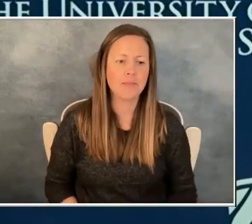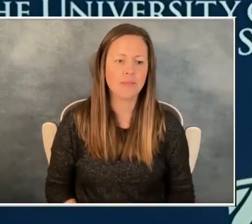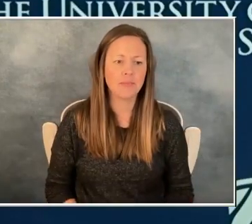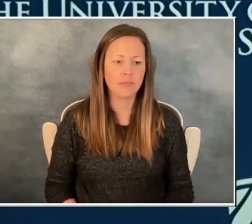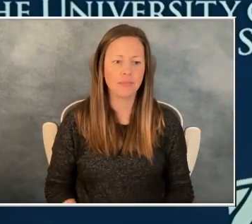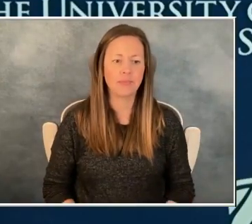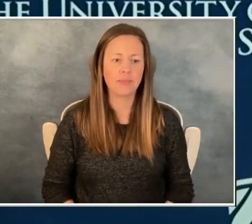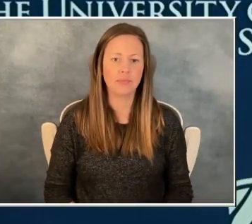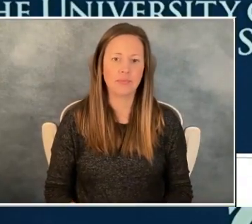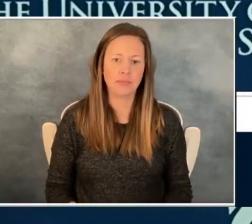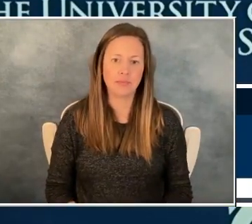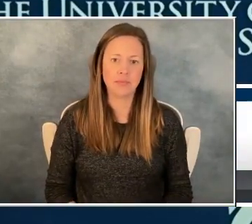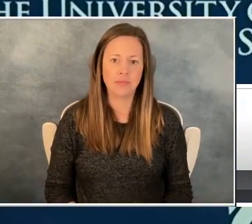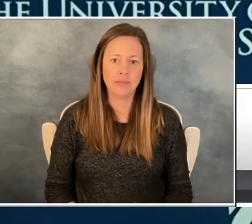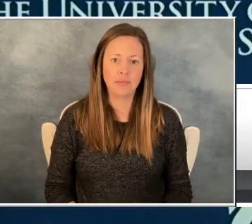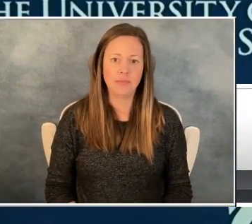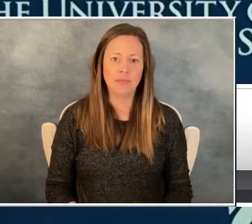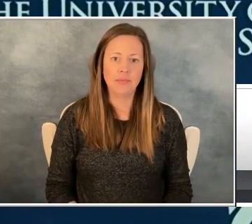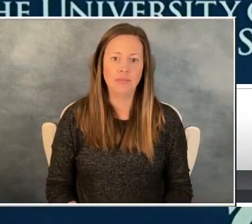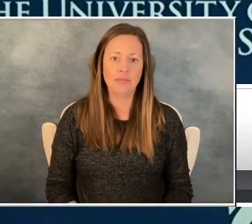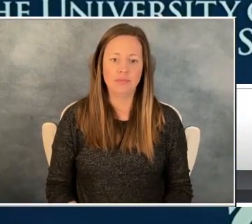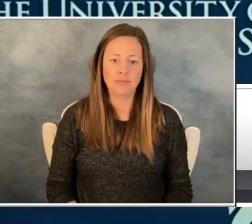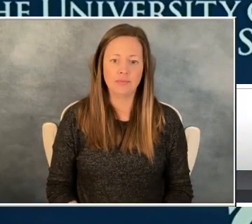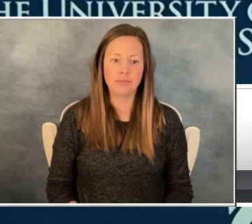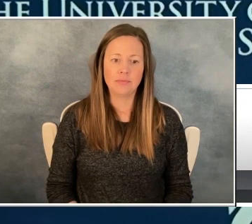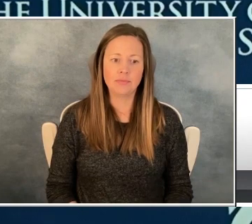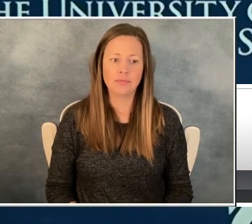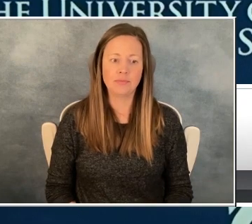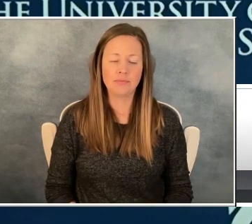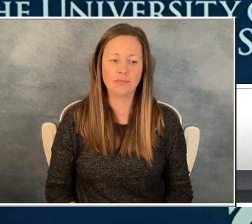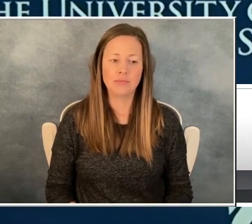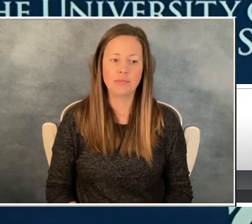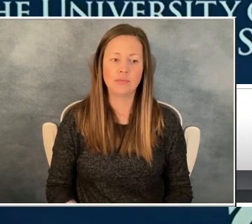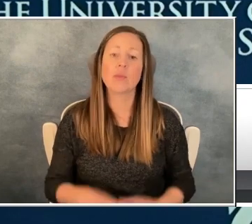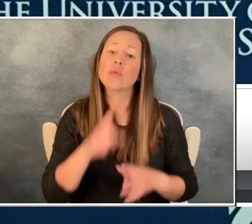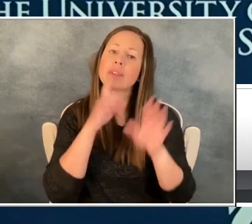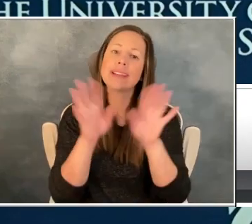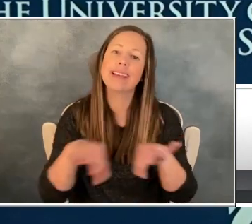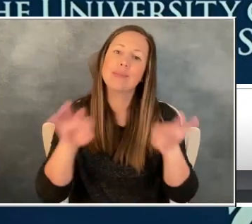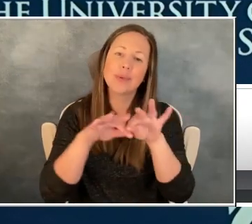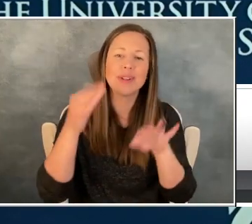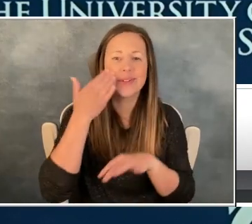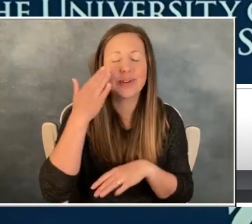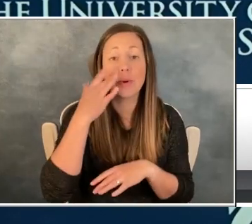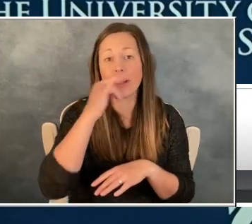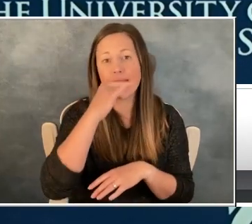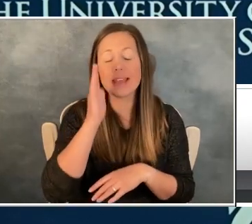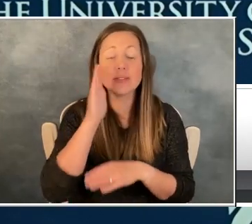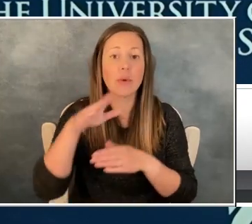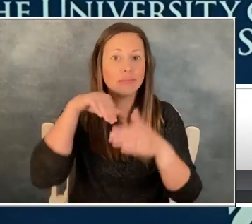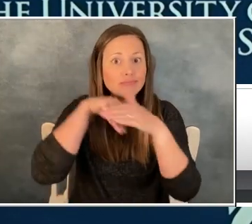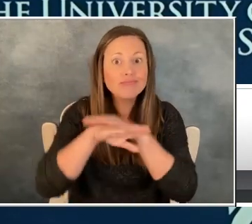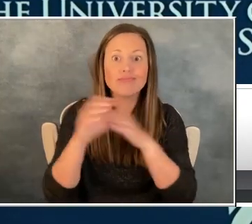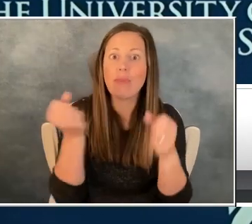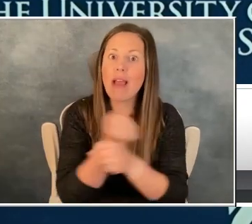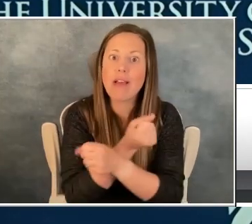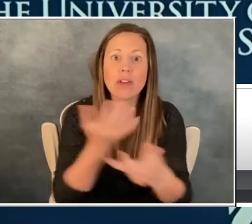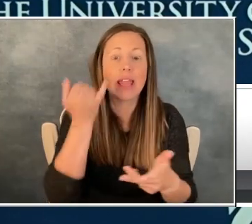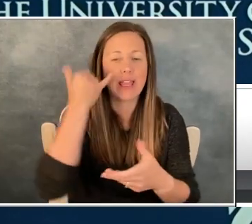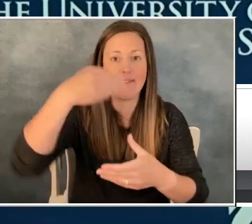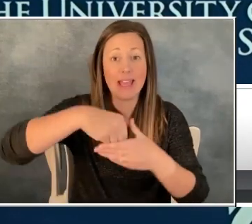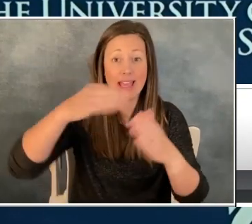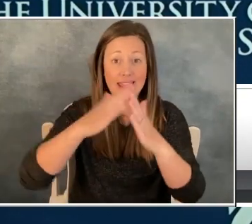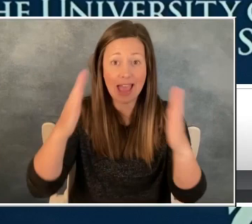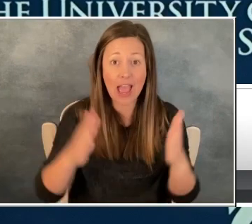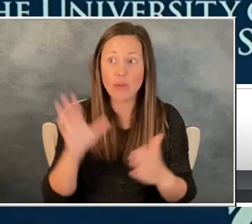the audience to know that the general rule is kids will get into anything and everything. If it's in the house, just figure that the